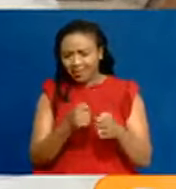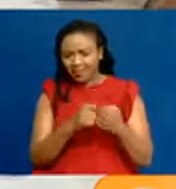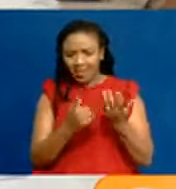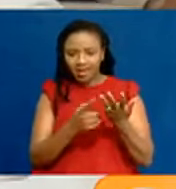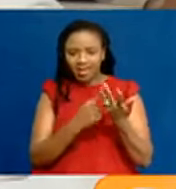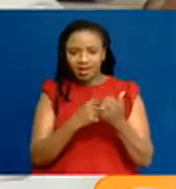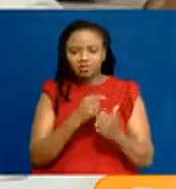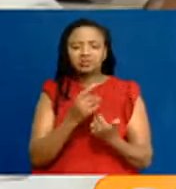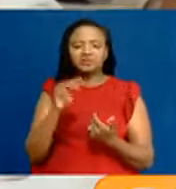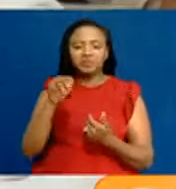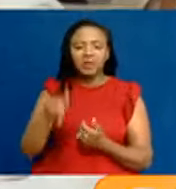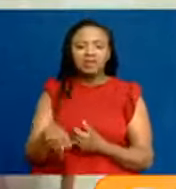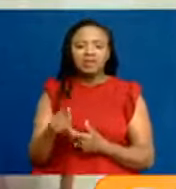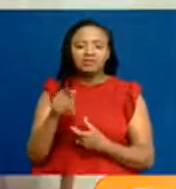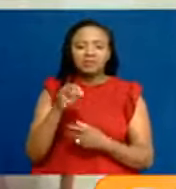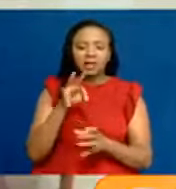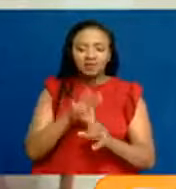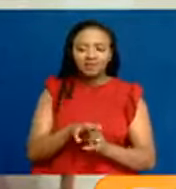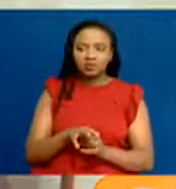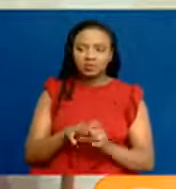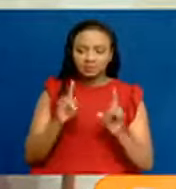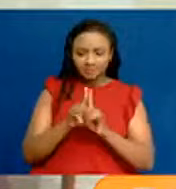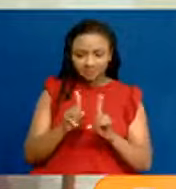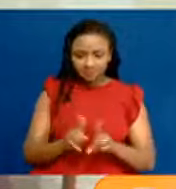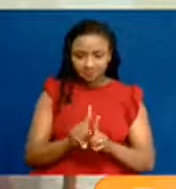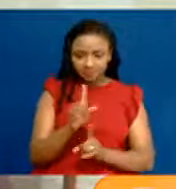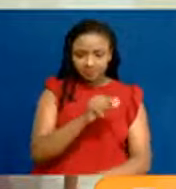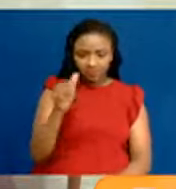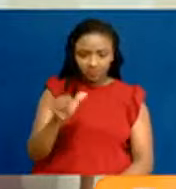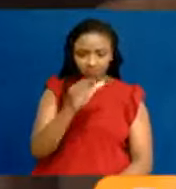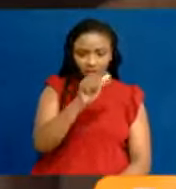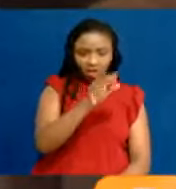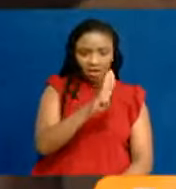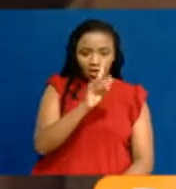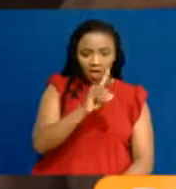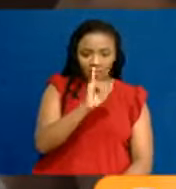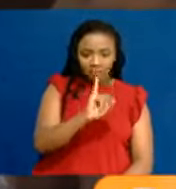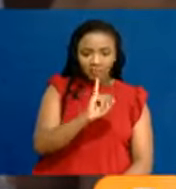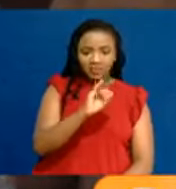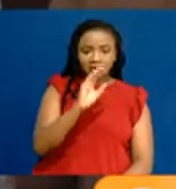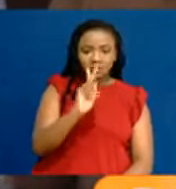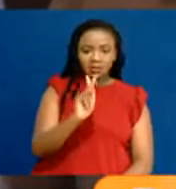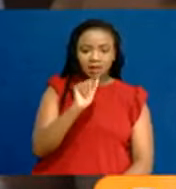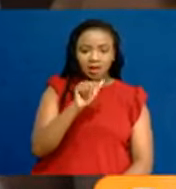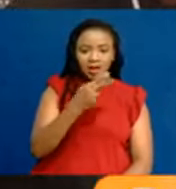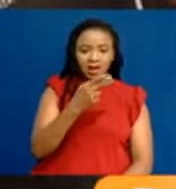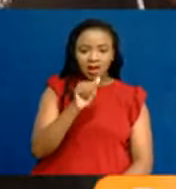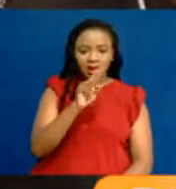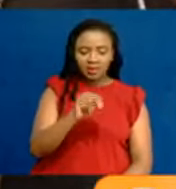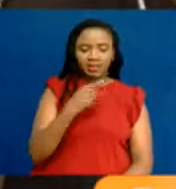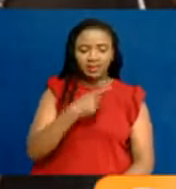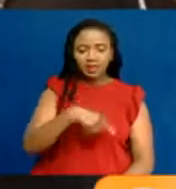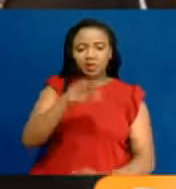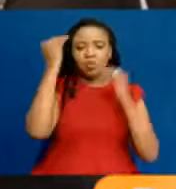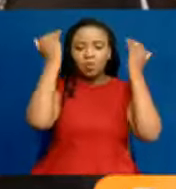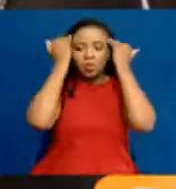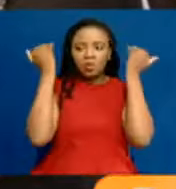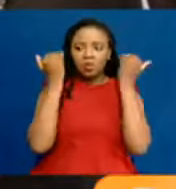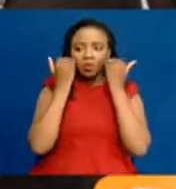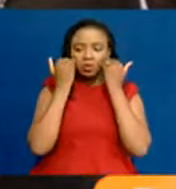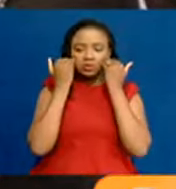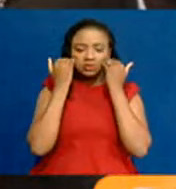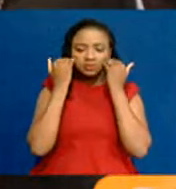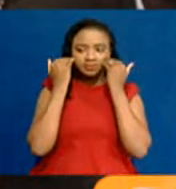parliamentary election. First runner-up Abdikani Zaitun had filed a suit challenging his victory. As we move forward,